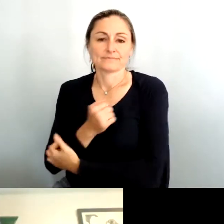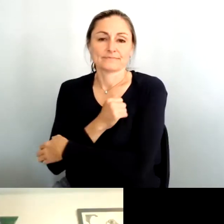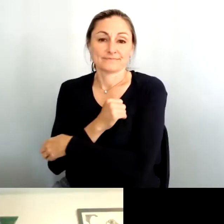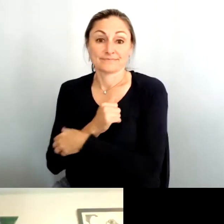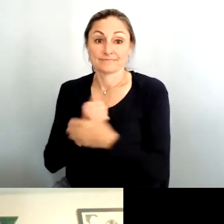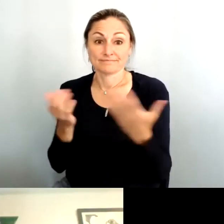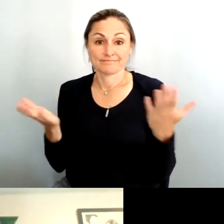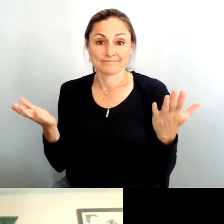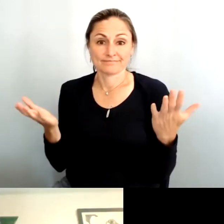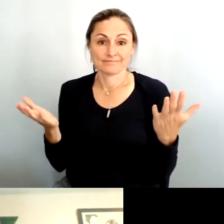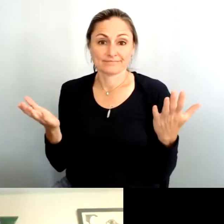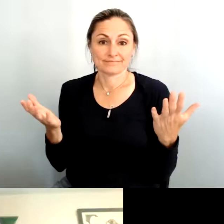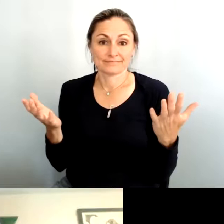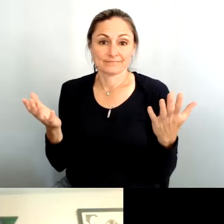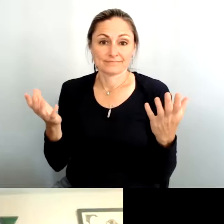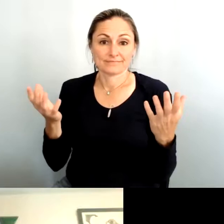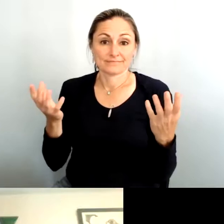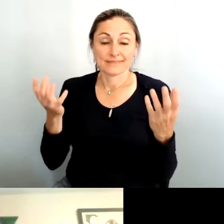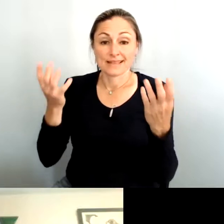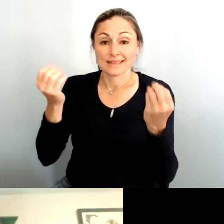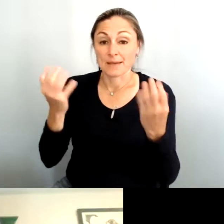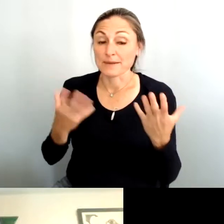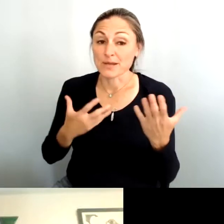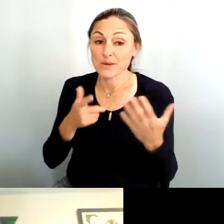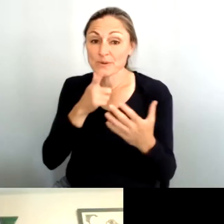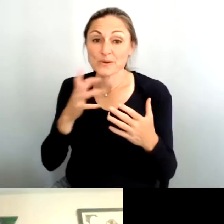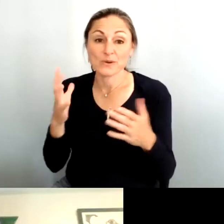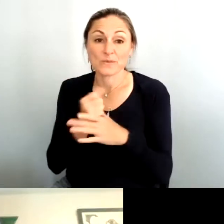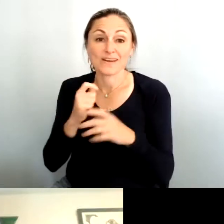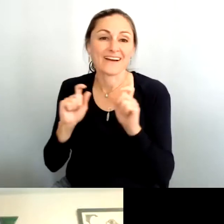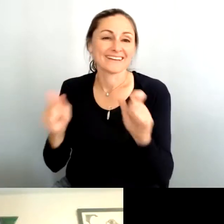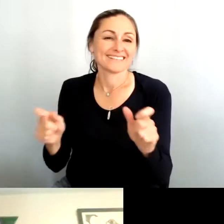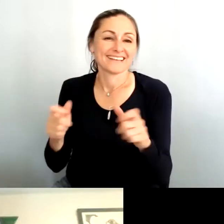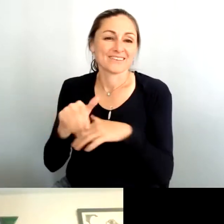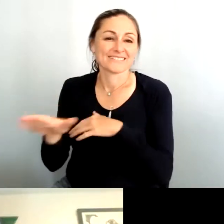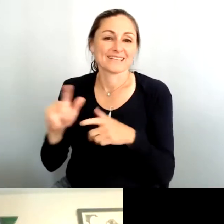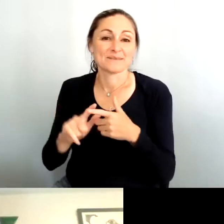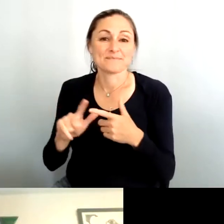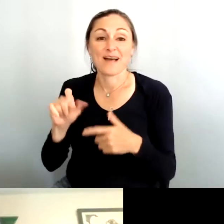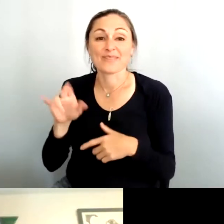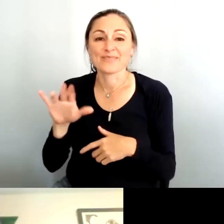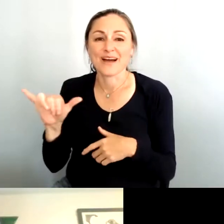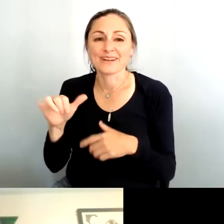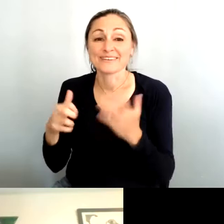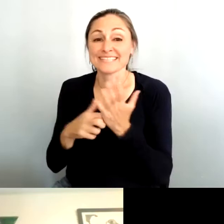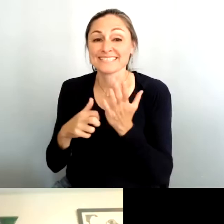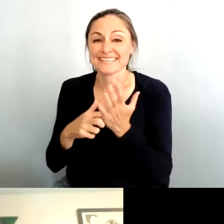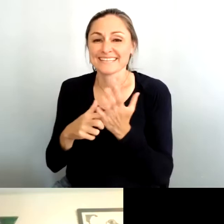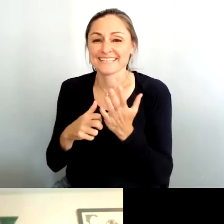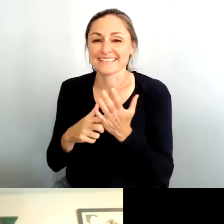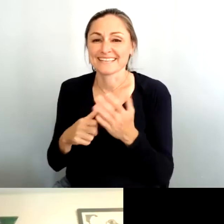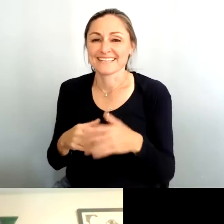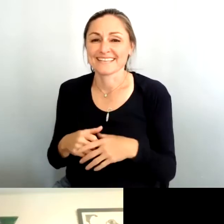know the name and address, Vicky, and I'll send them a lottery ticket. Okay. Awesome. Sounds really